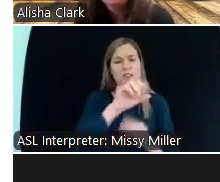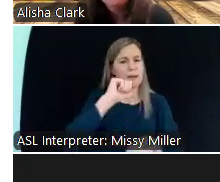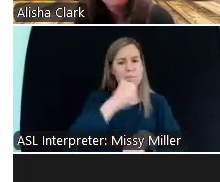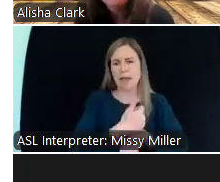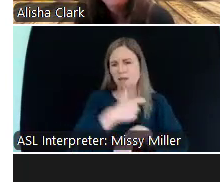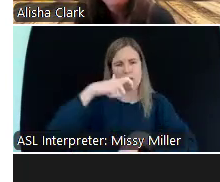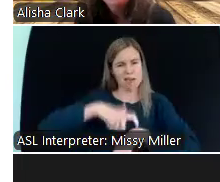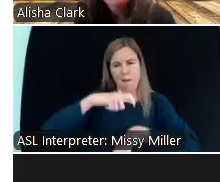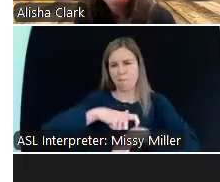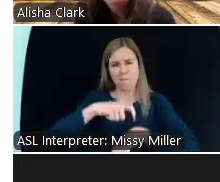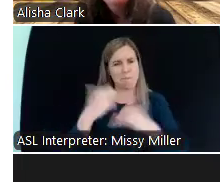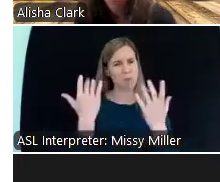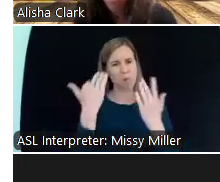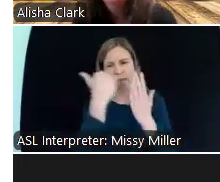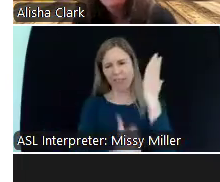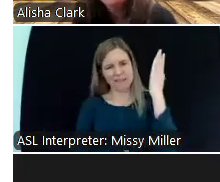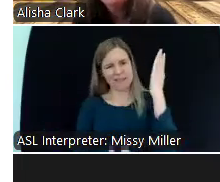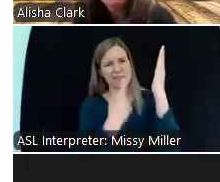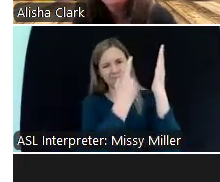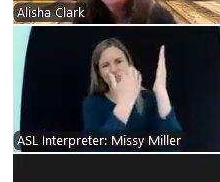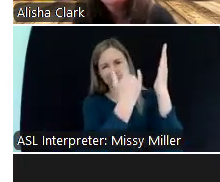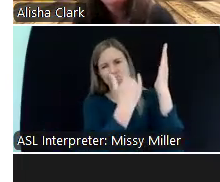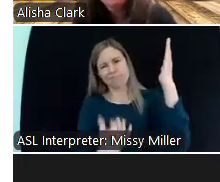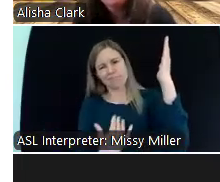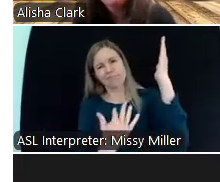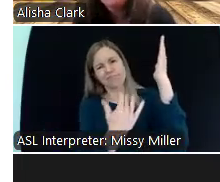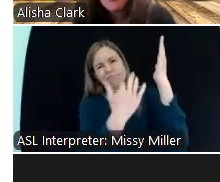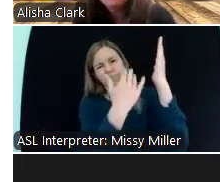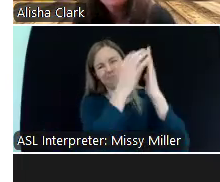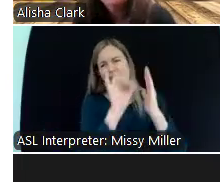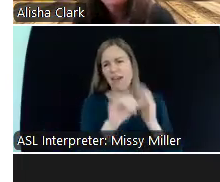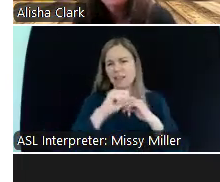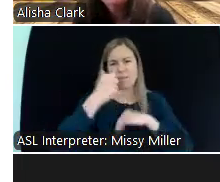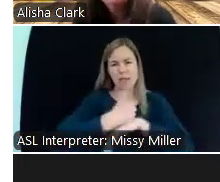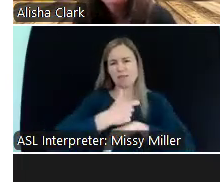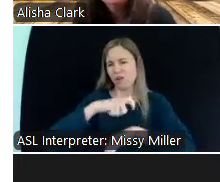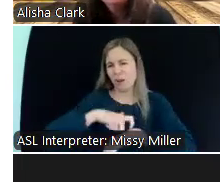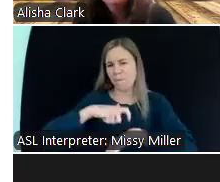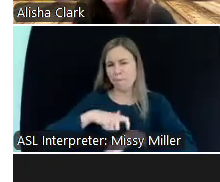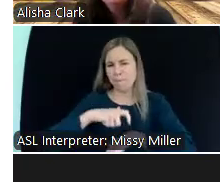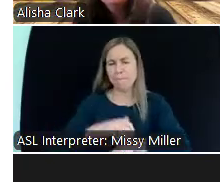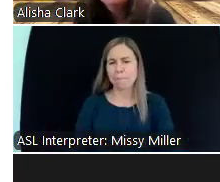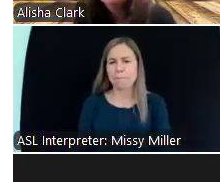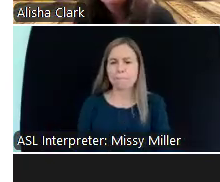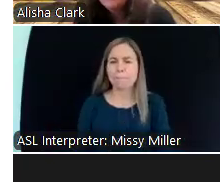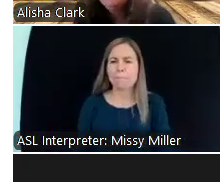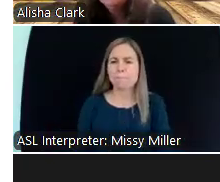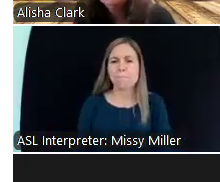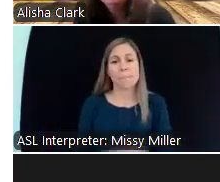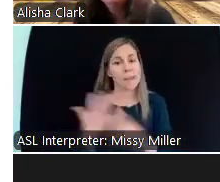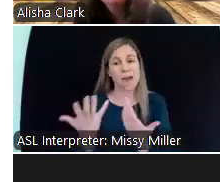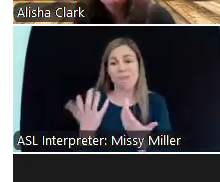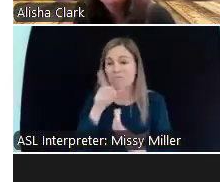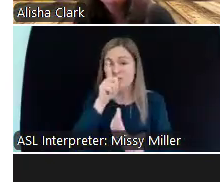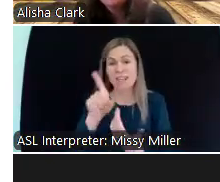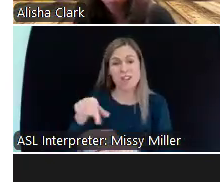going to be given that slot. So I'm going to go with that. But you're just on the waiting list until